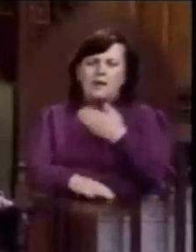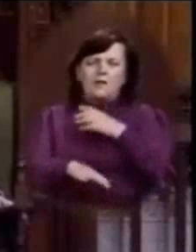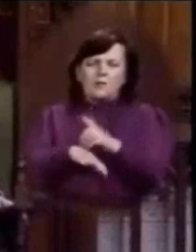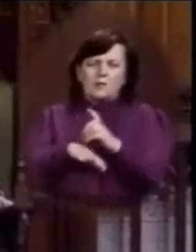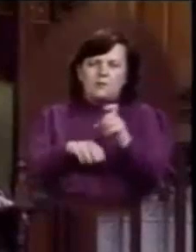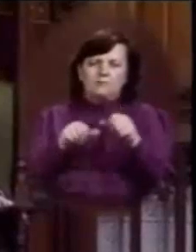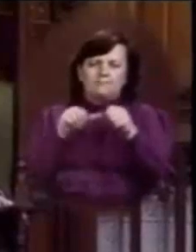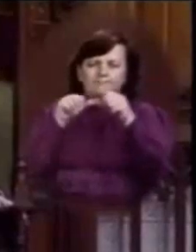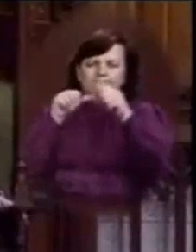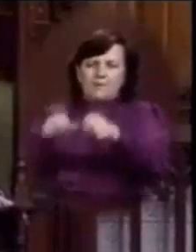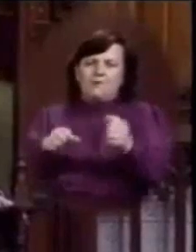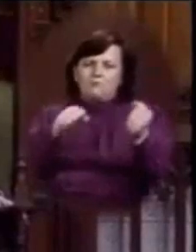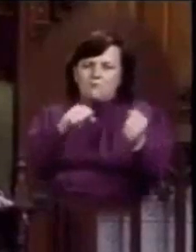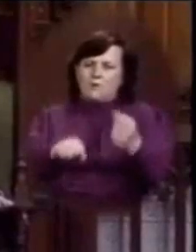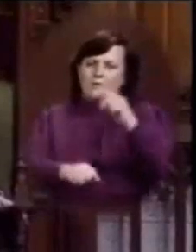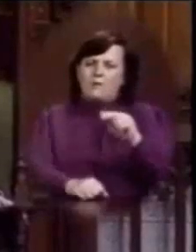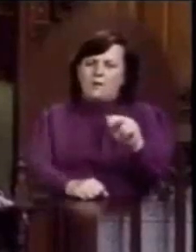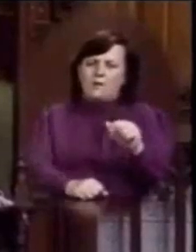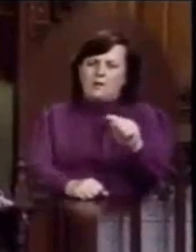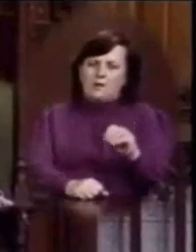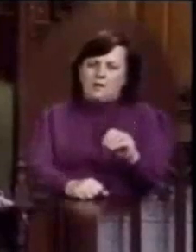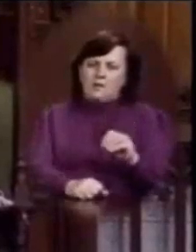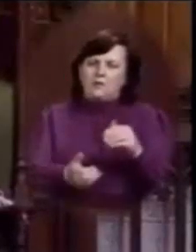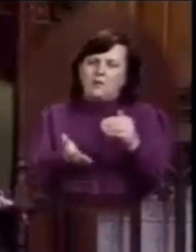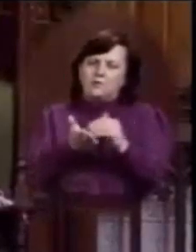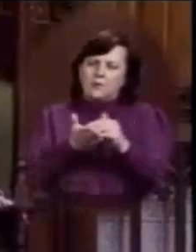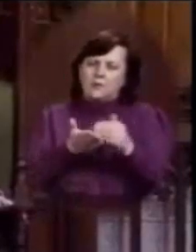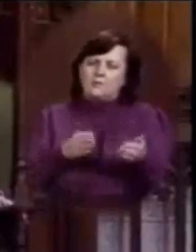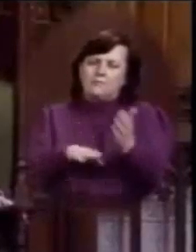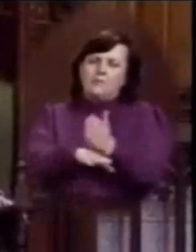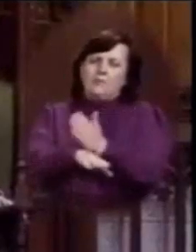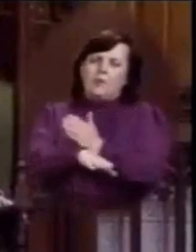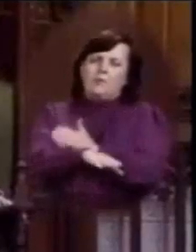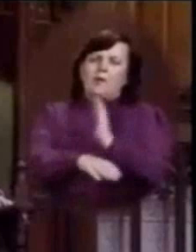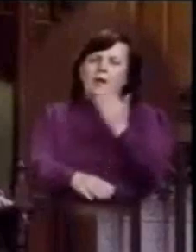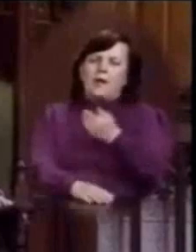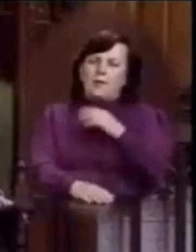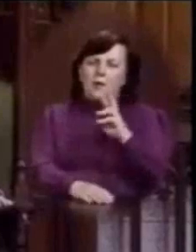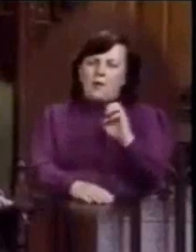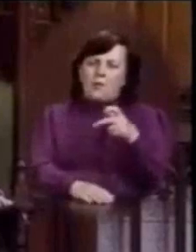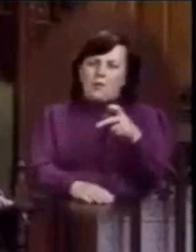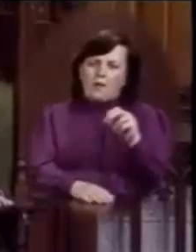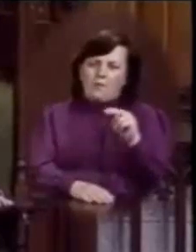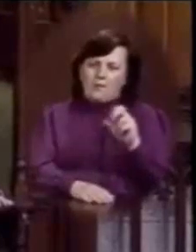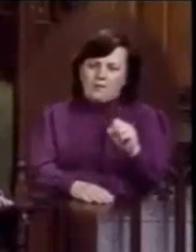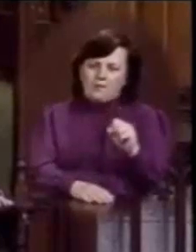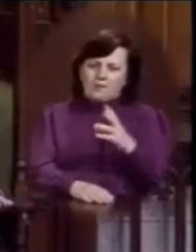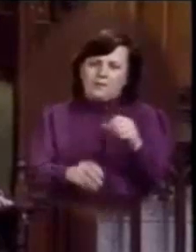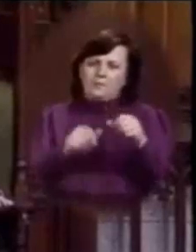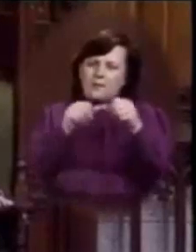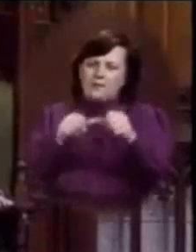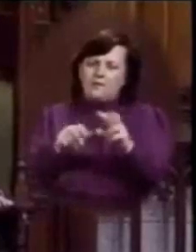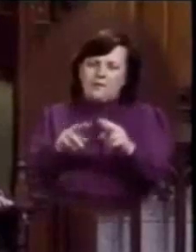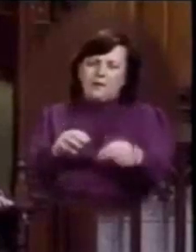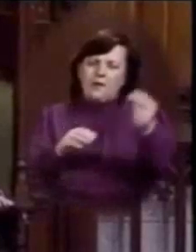preserve NATO's strength by constantly updating our weapons, both nuclear and conventional, by maintaining, as you do,